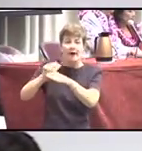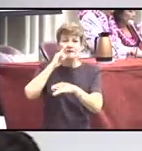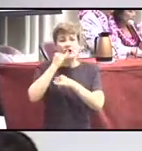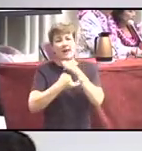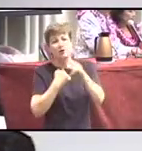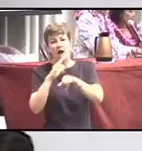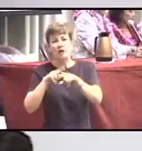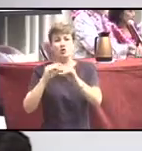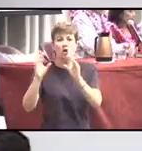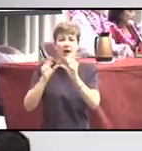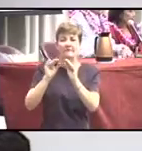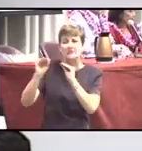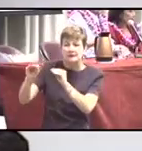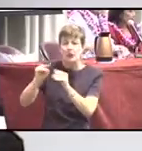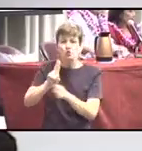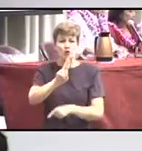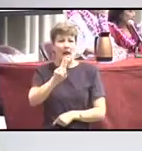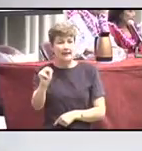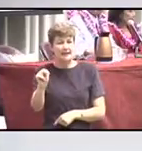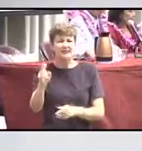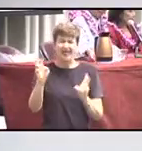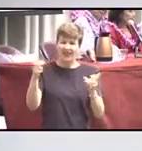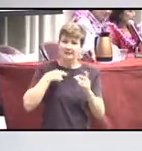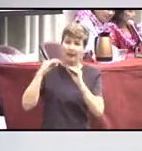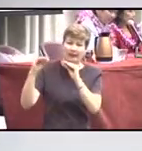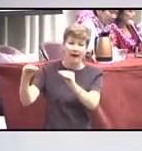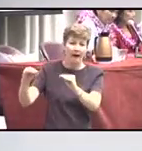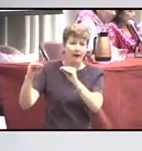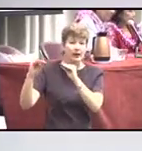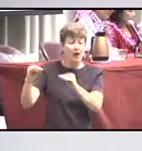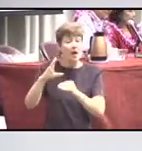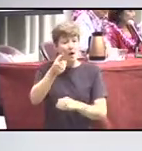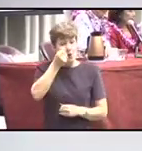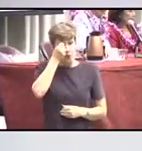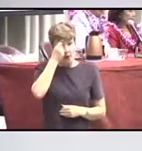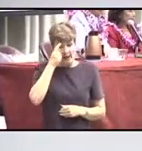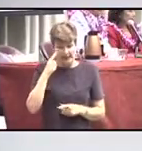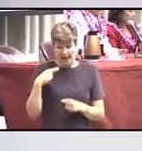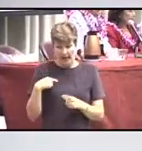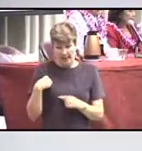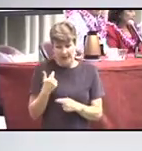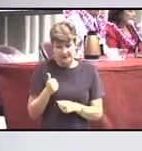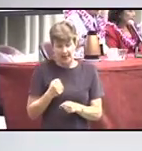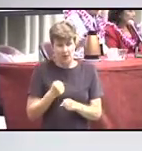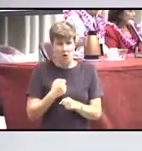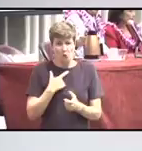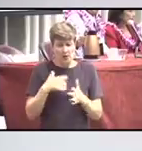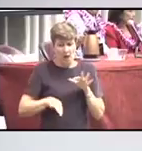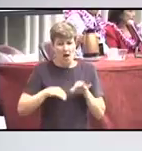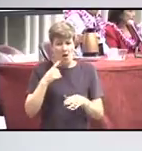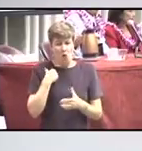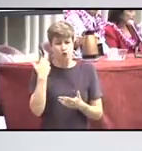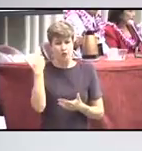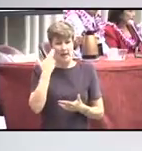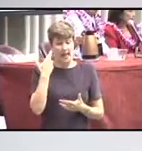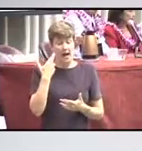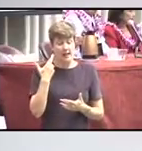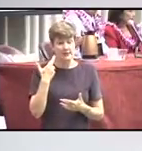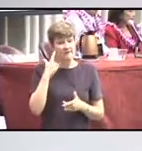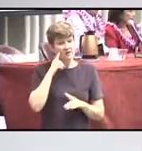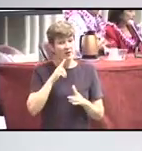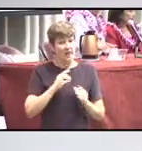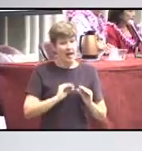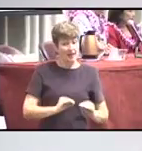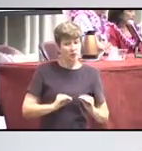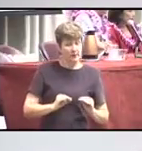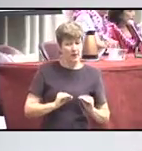international conferences, the United Nations, and things like that. When in the last 10 years we've realized, at least from the education